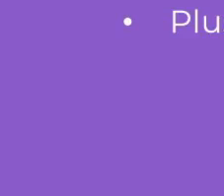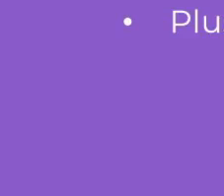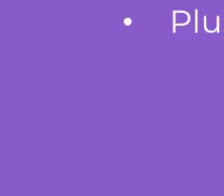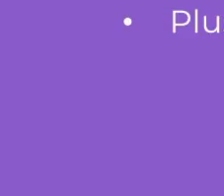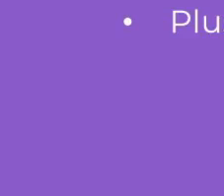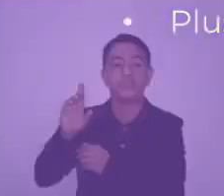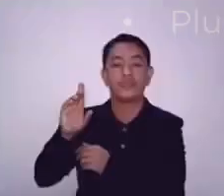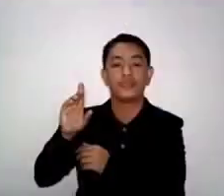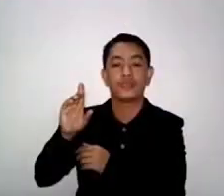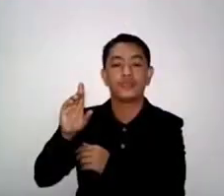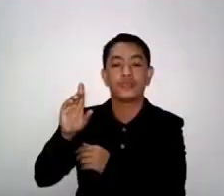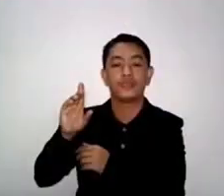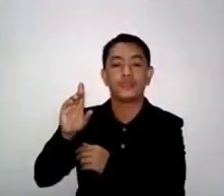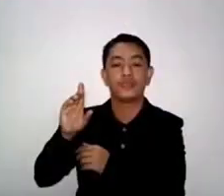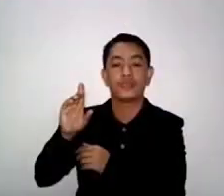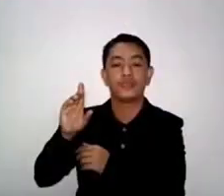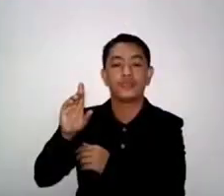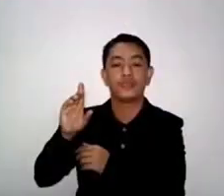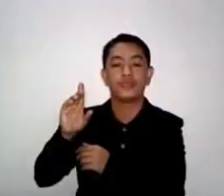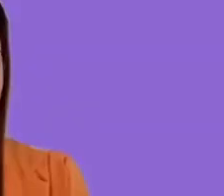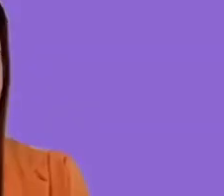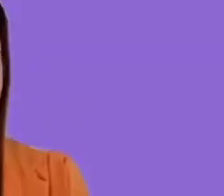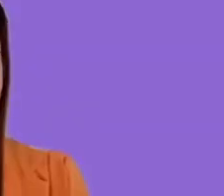nicanor.sangabriel@deped.gov.ph. Again, the email is